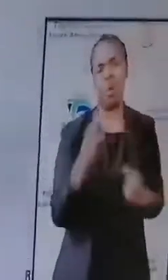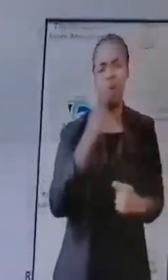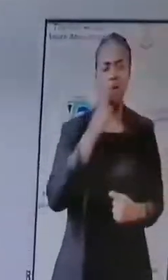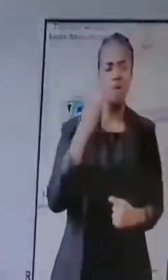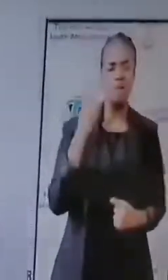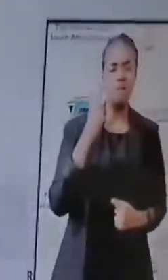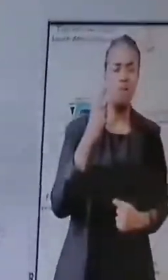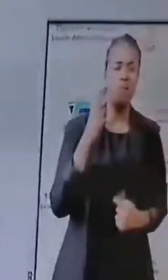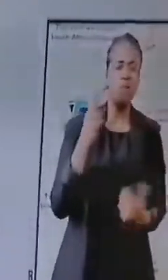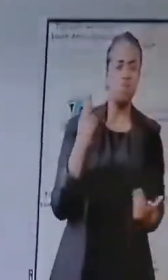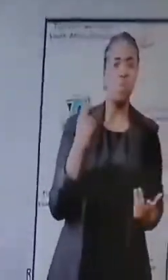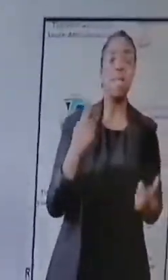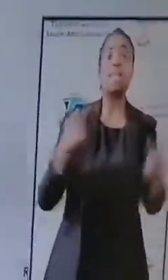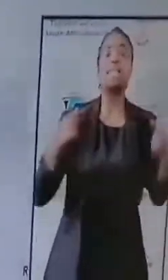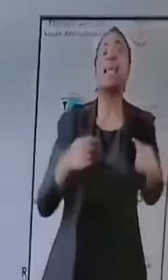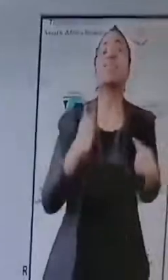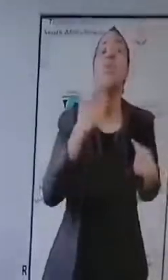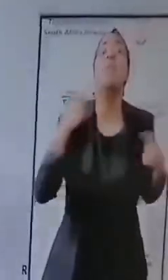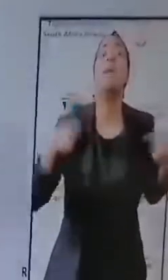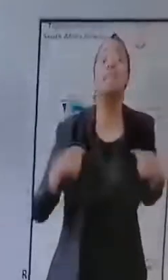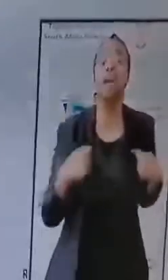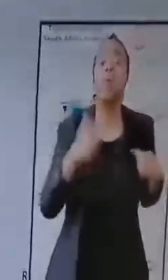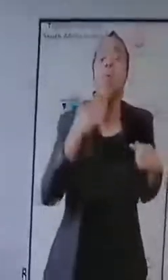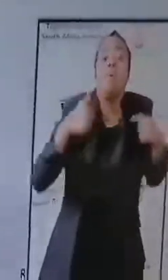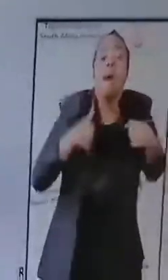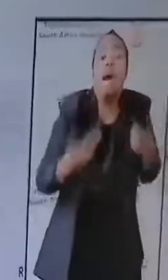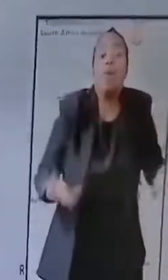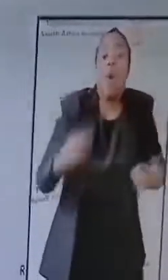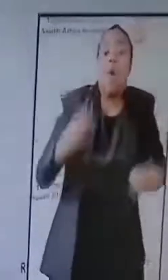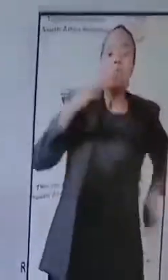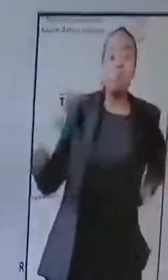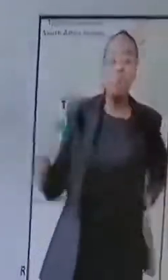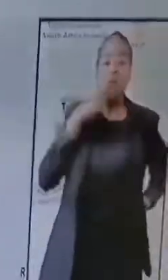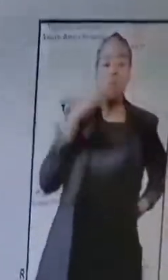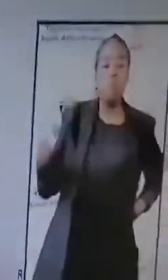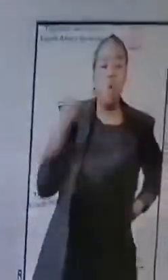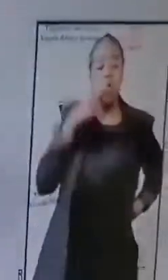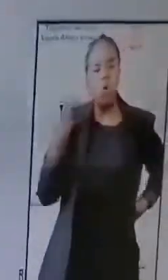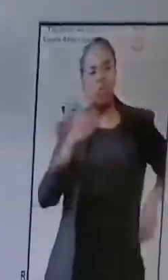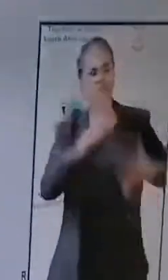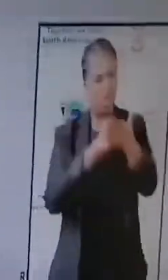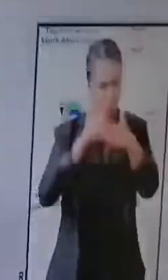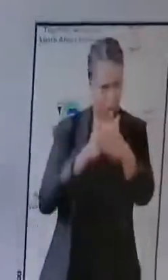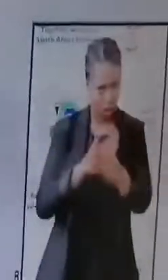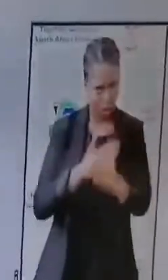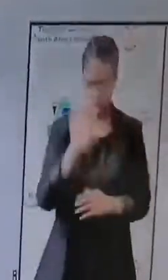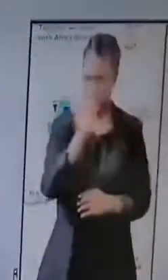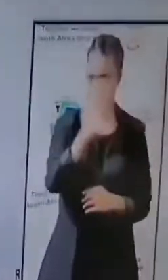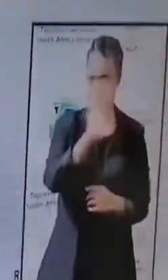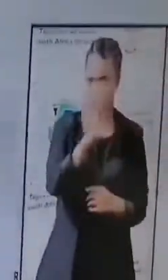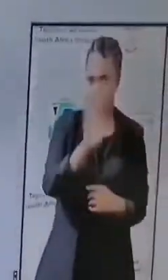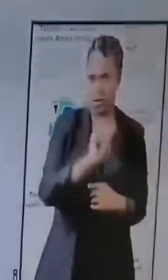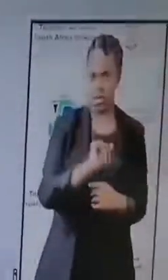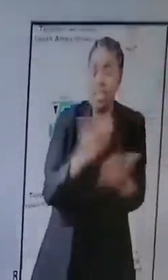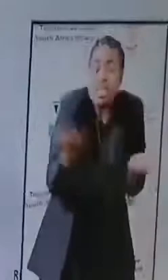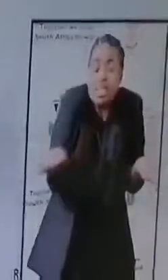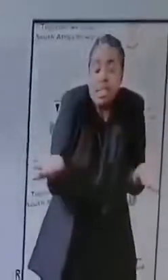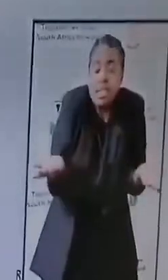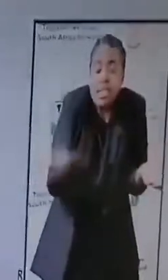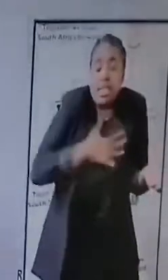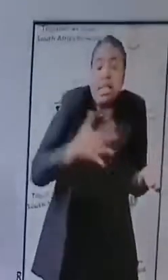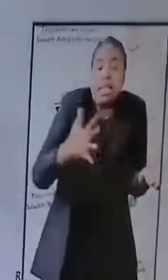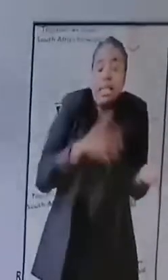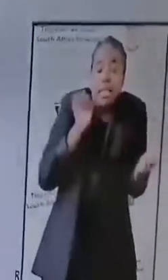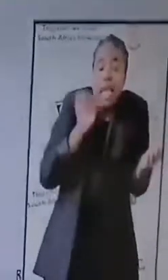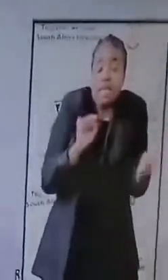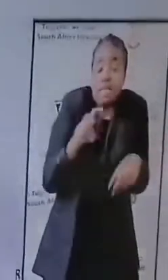cigarettes. Simobani thina mpaku mpaku just because yes siyalimala phela